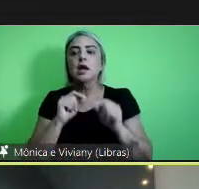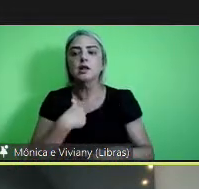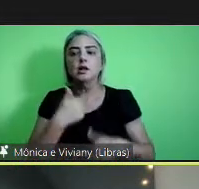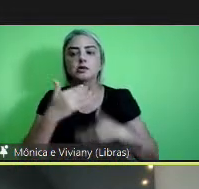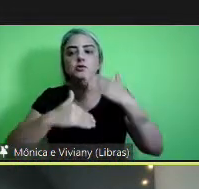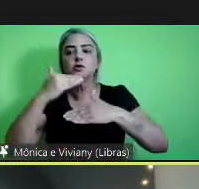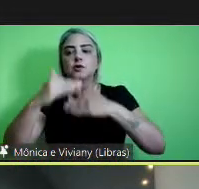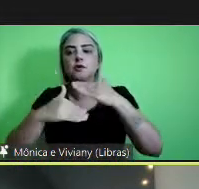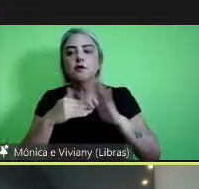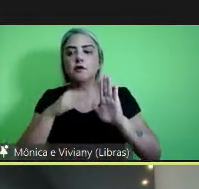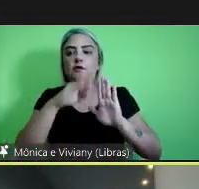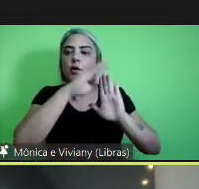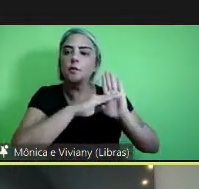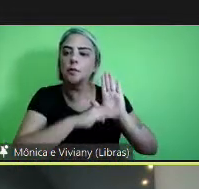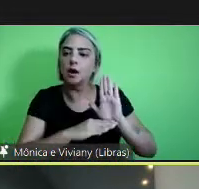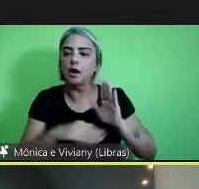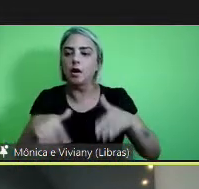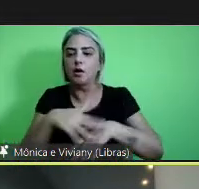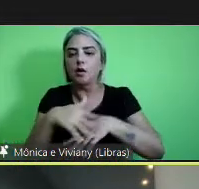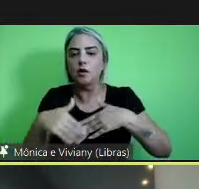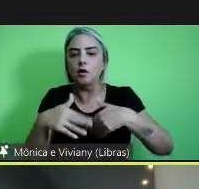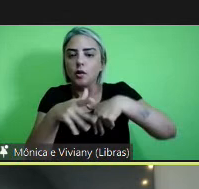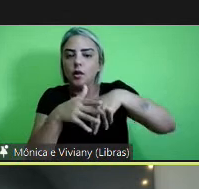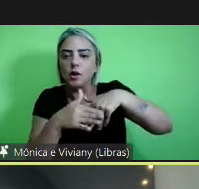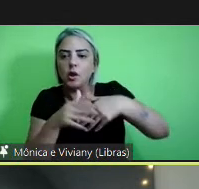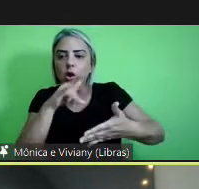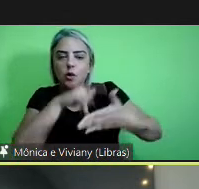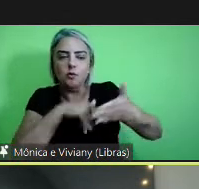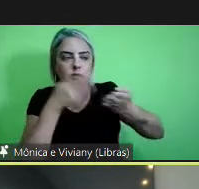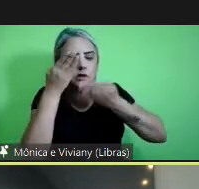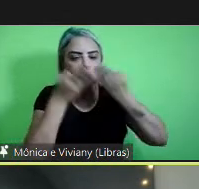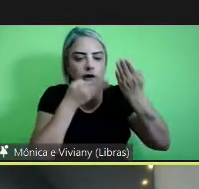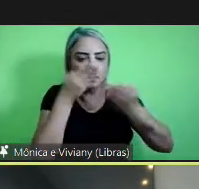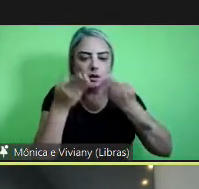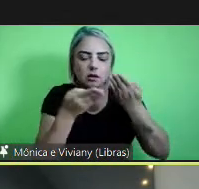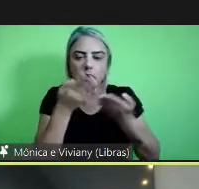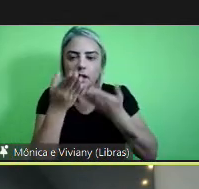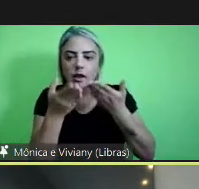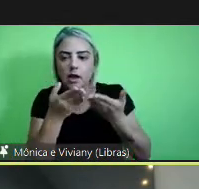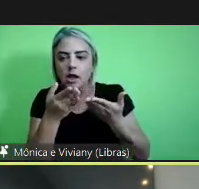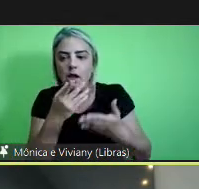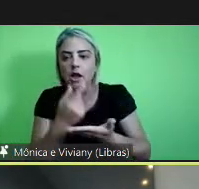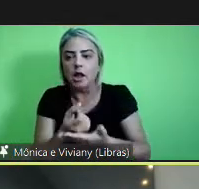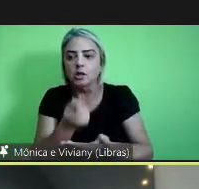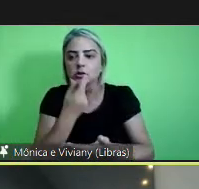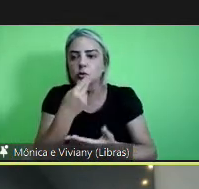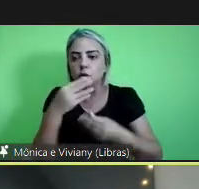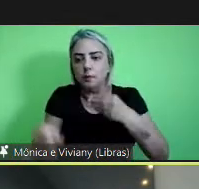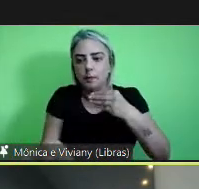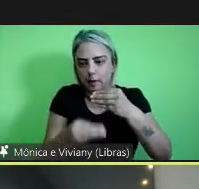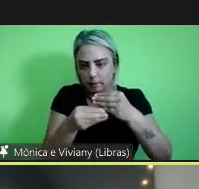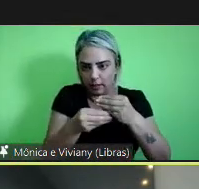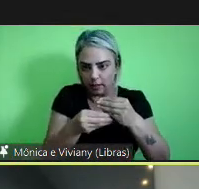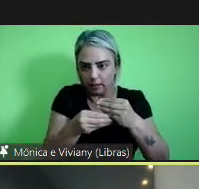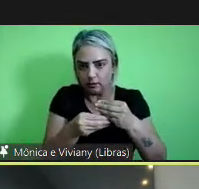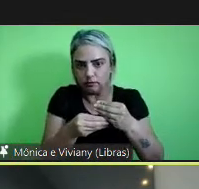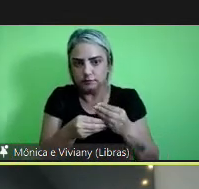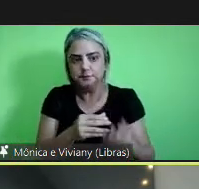provided us treatments as well, trainings, and we developed a protocol with a flow that is defined.